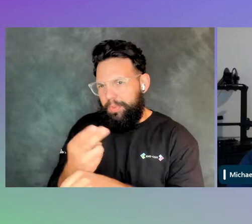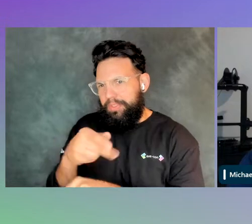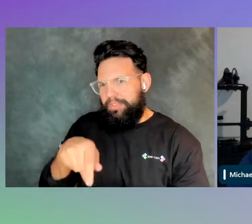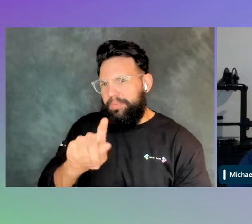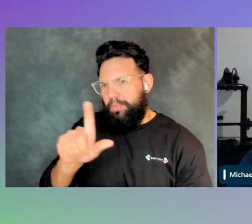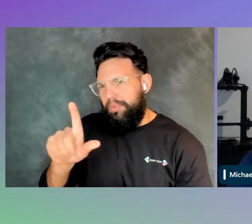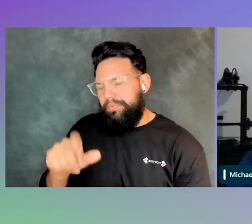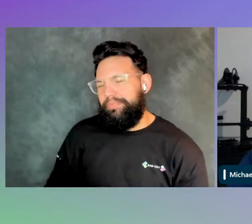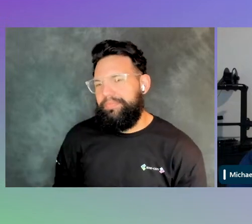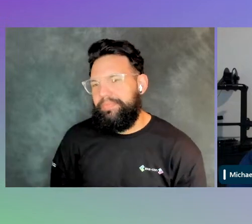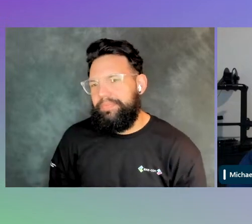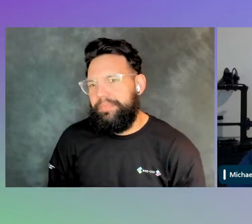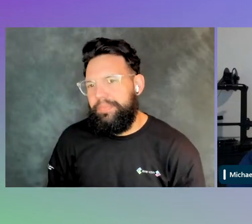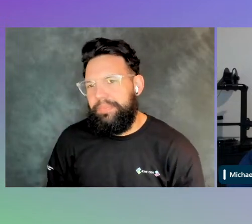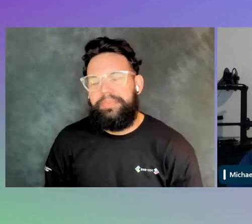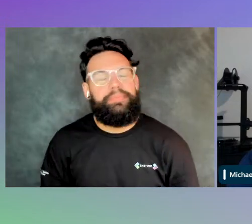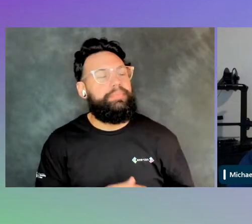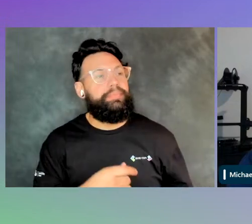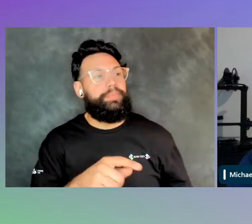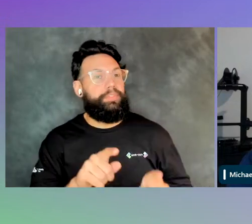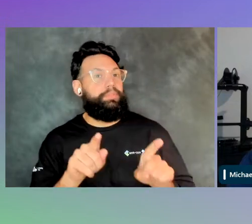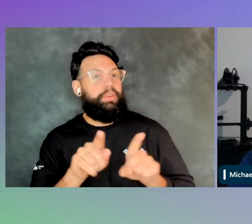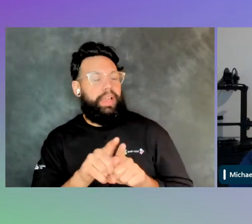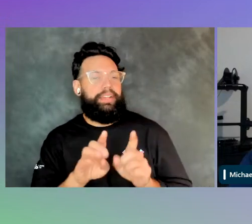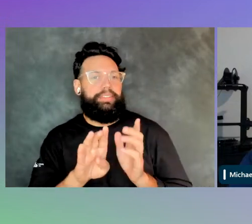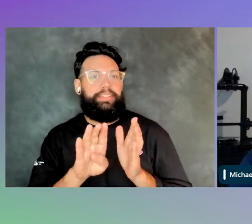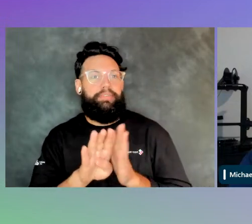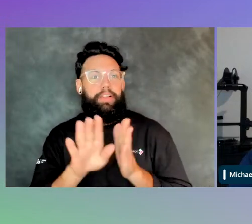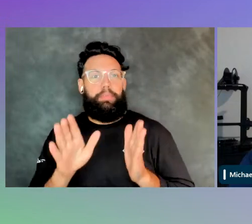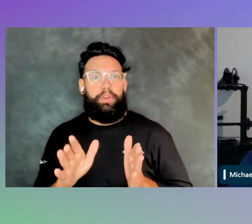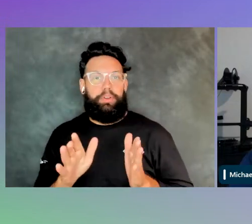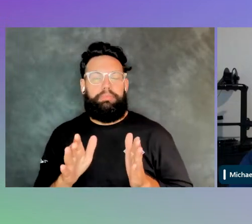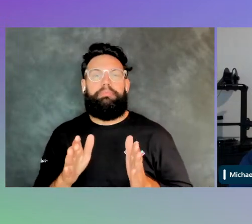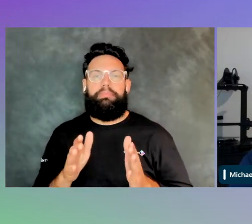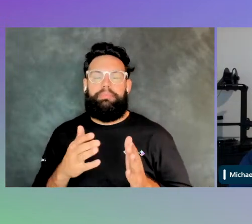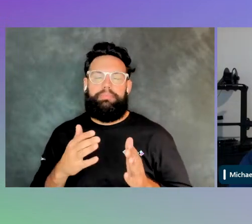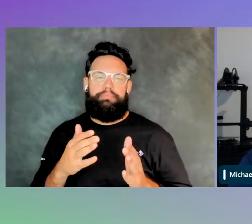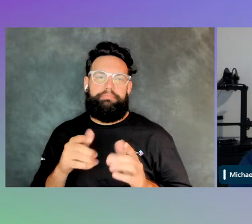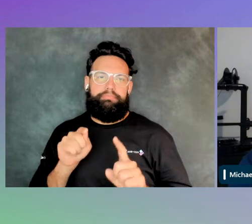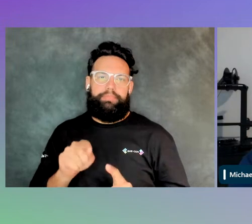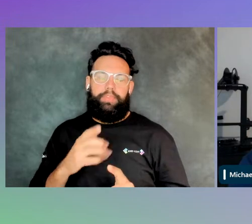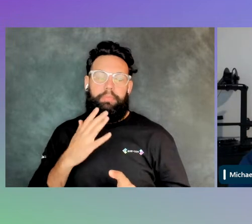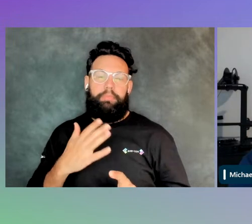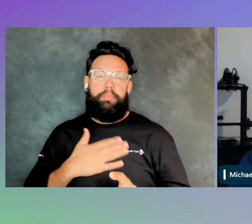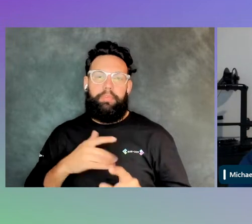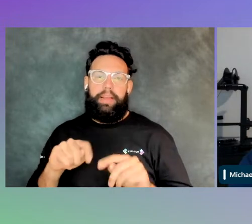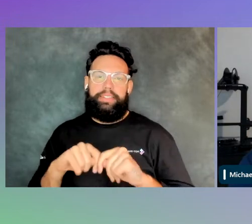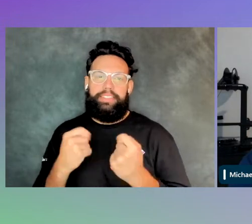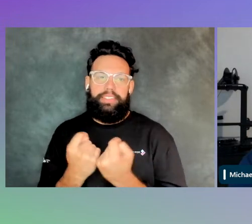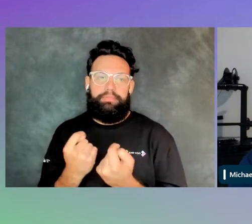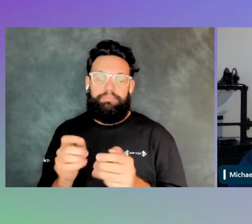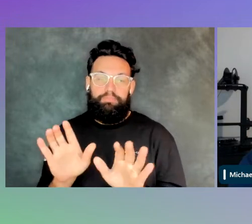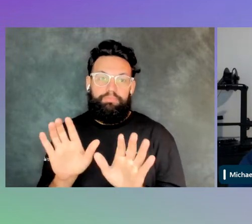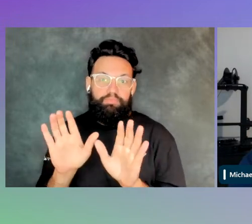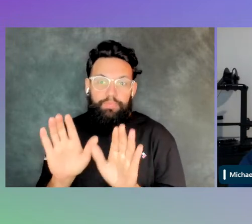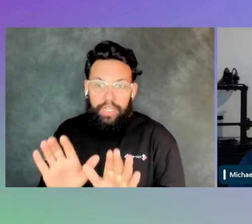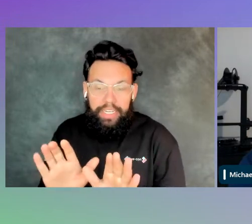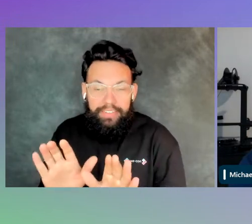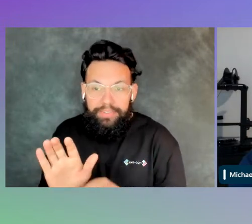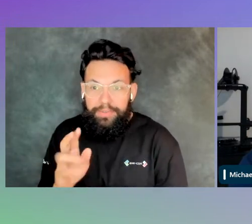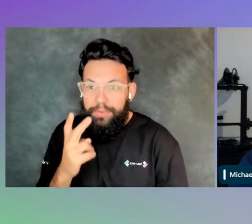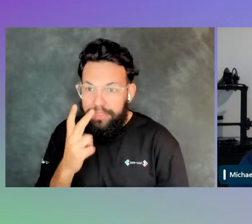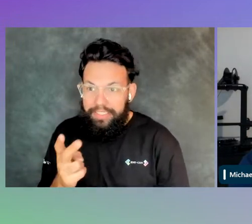So being a developer on the product team for this, it's great to see it being used. Milos did an amazing